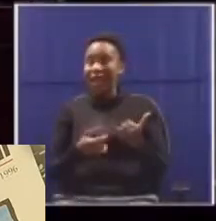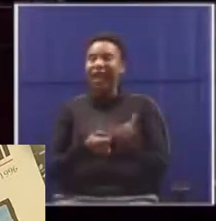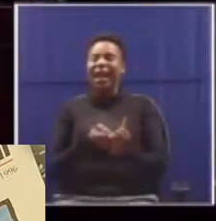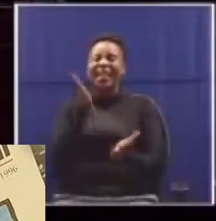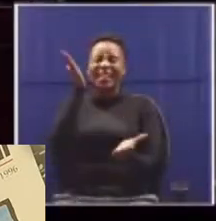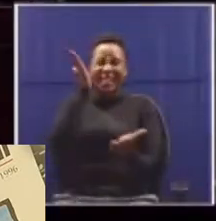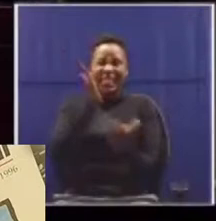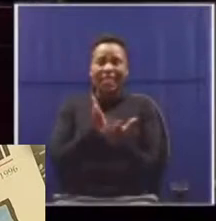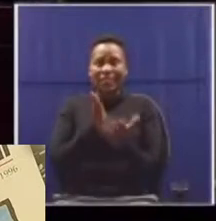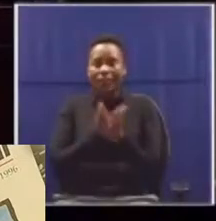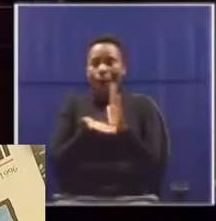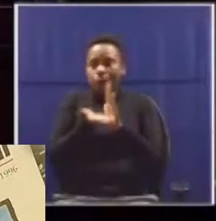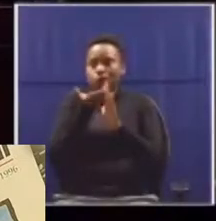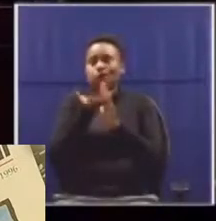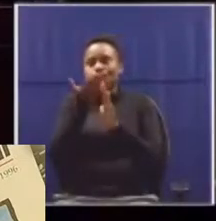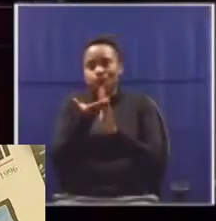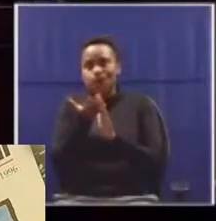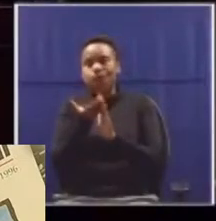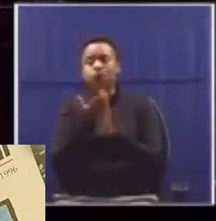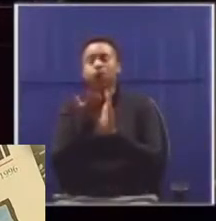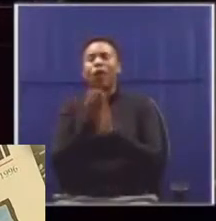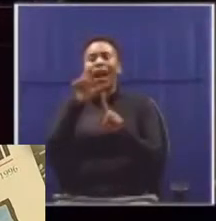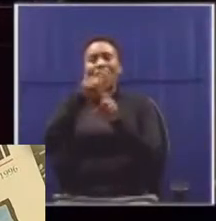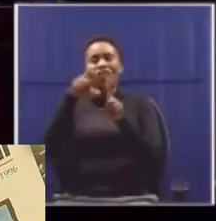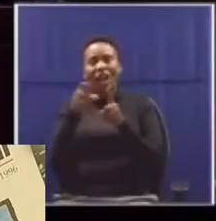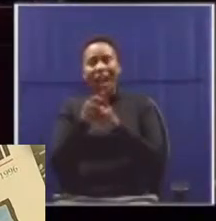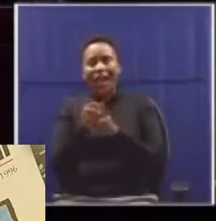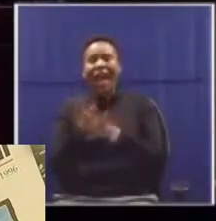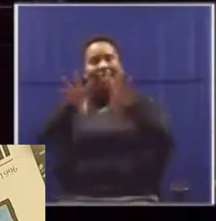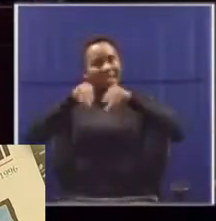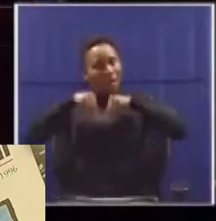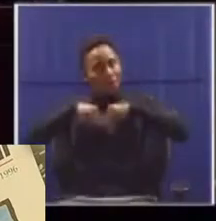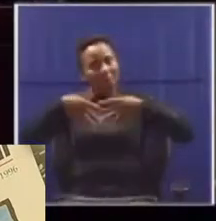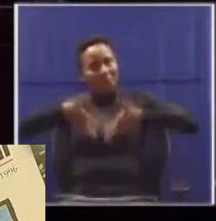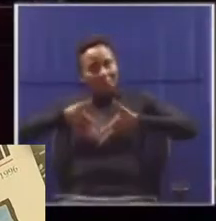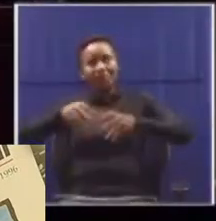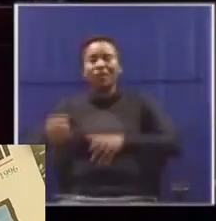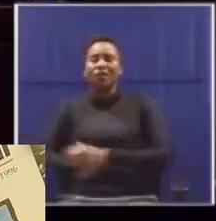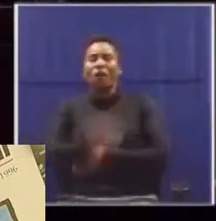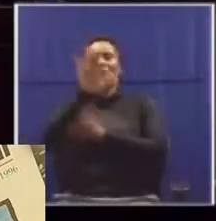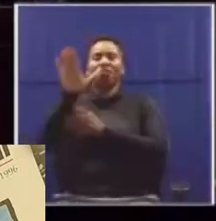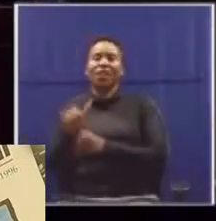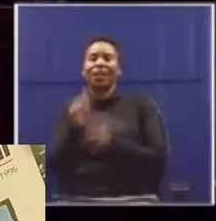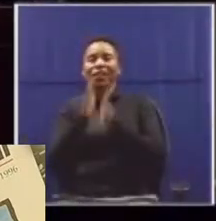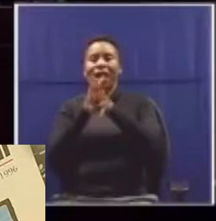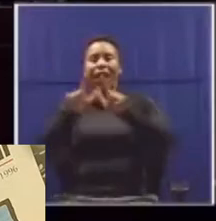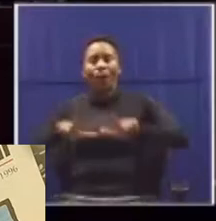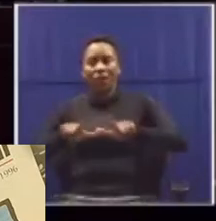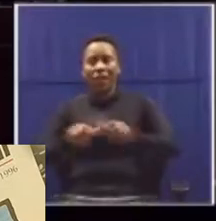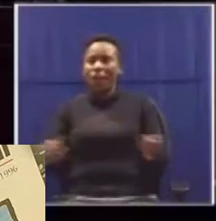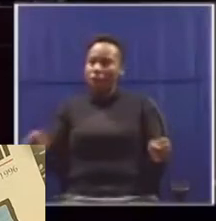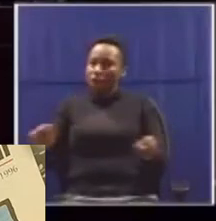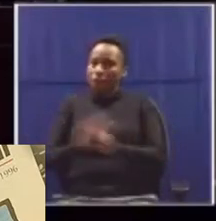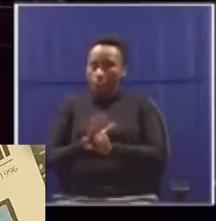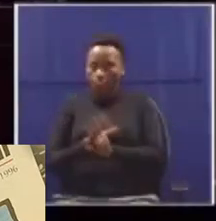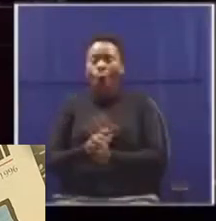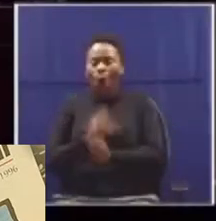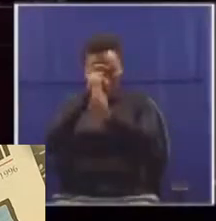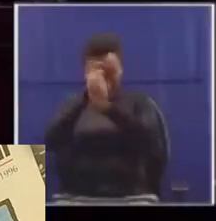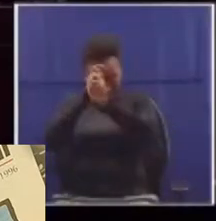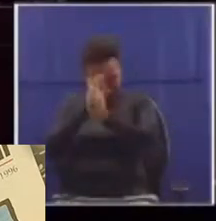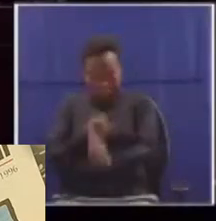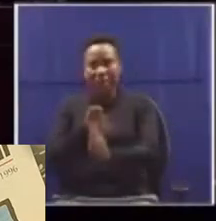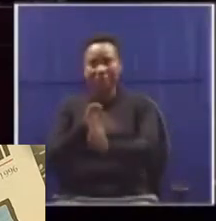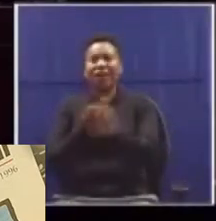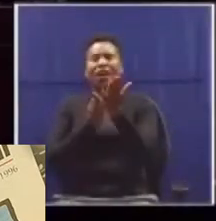enhance and Advance the cultural acceptance of South African sign language and so the full realization of the